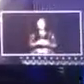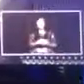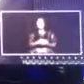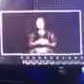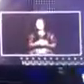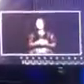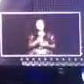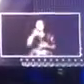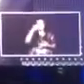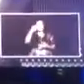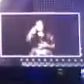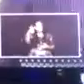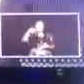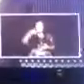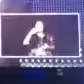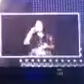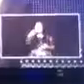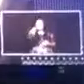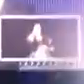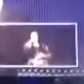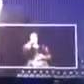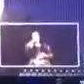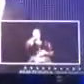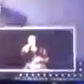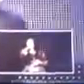This is Organo Gold.